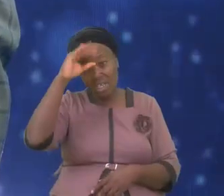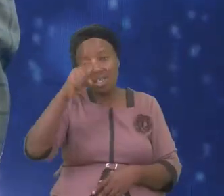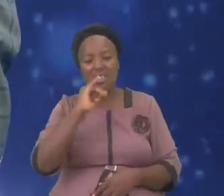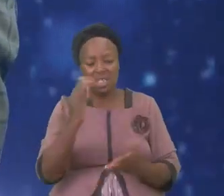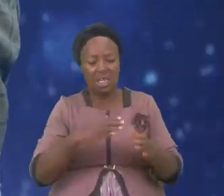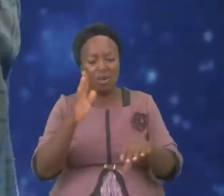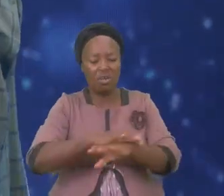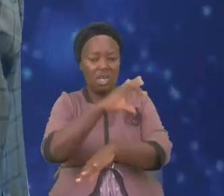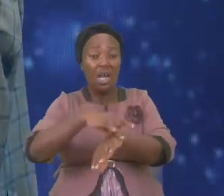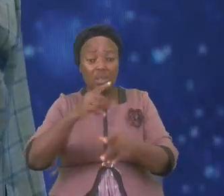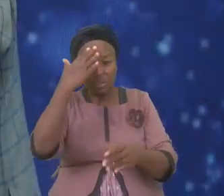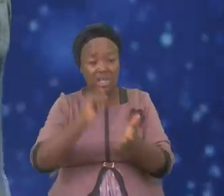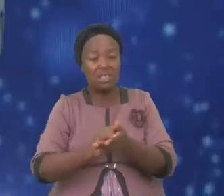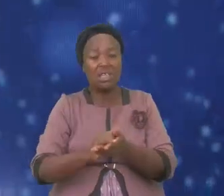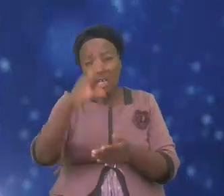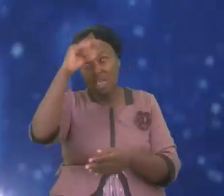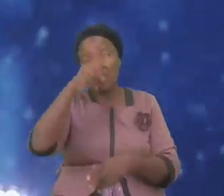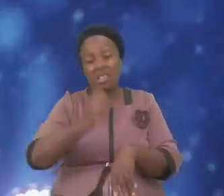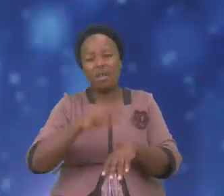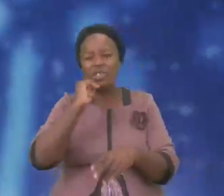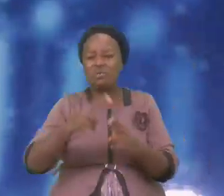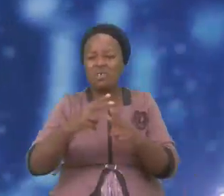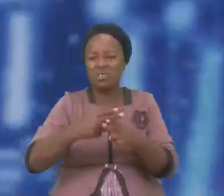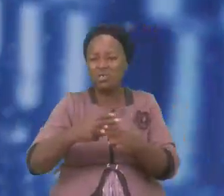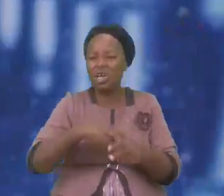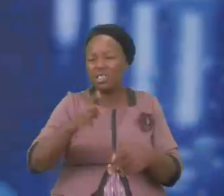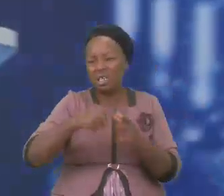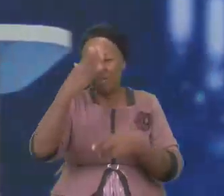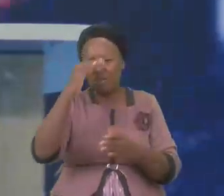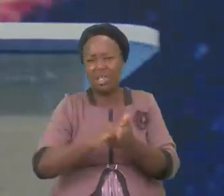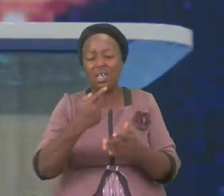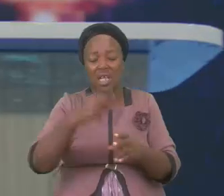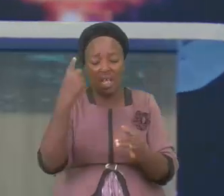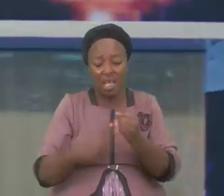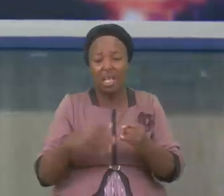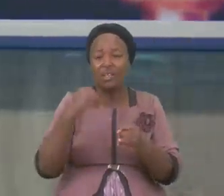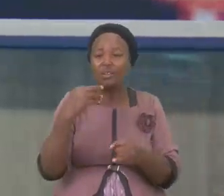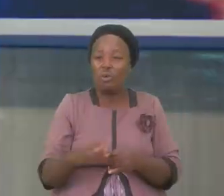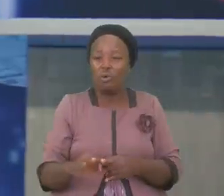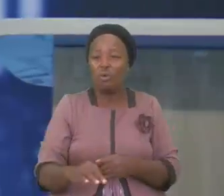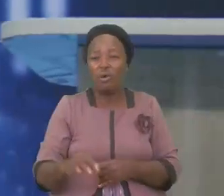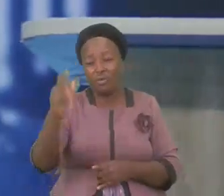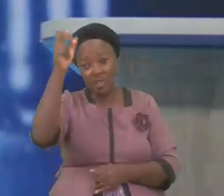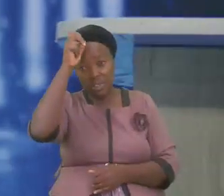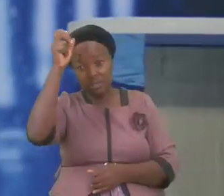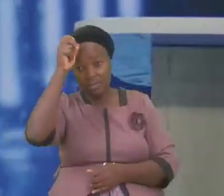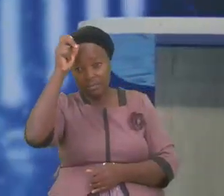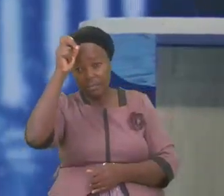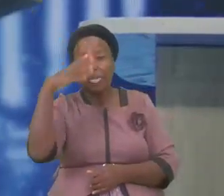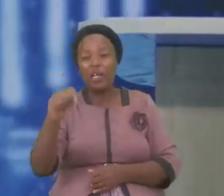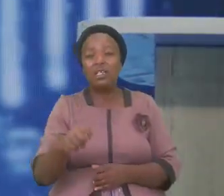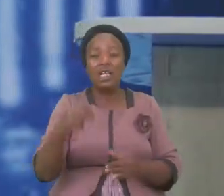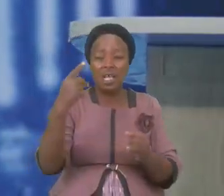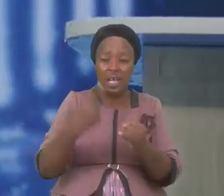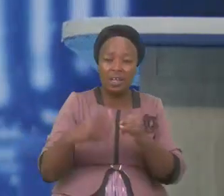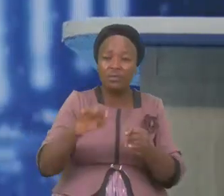end of Lucifer, the end of Satan, the end of that old serpent, the end of the